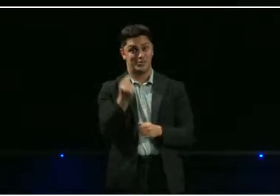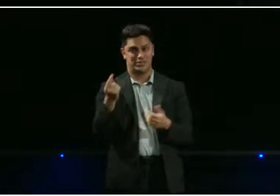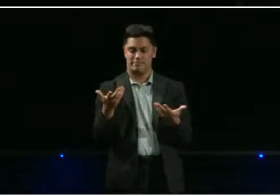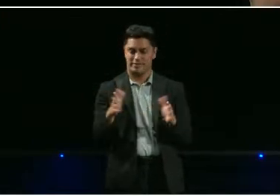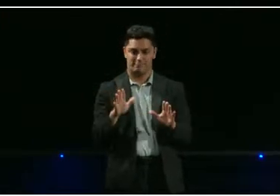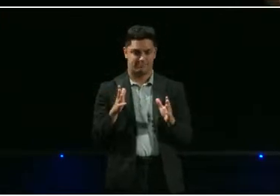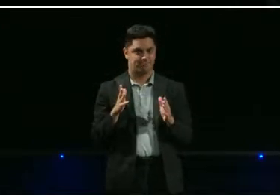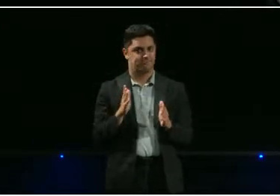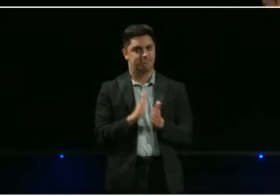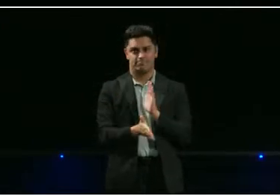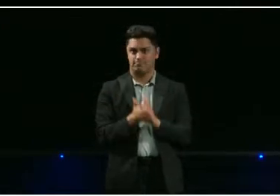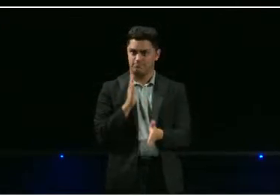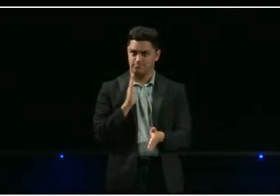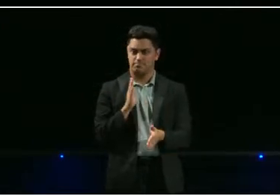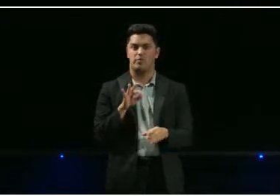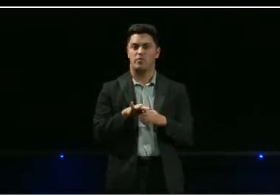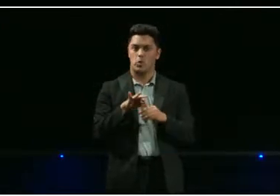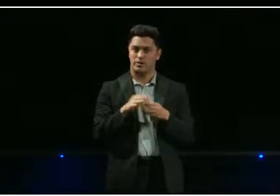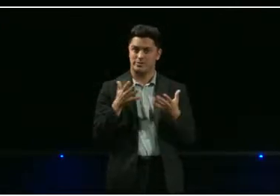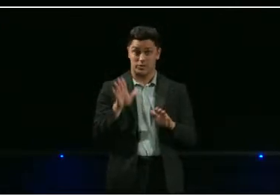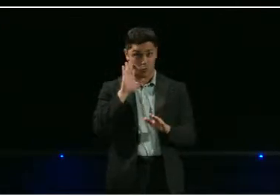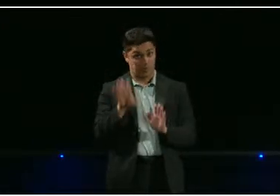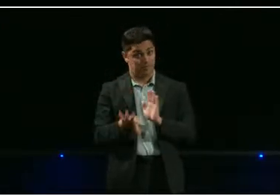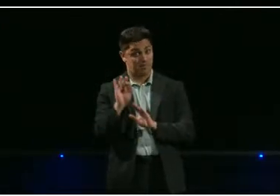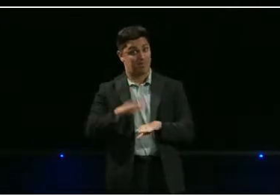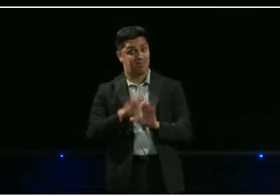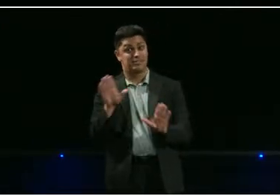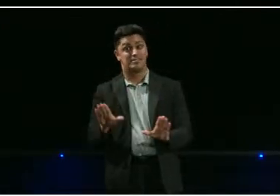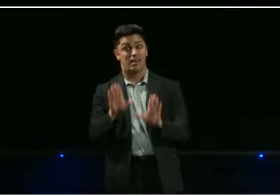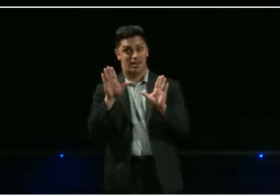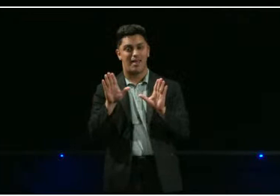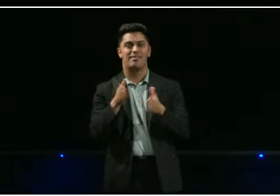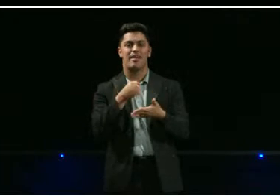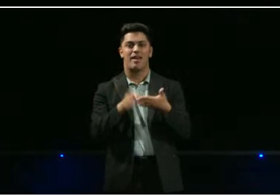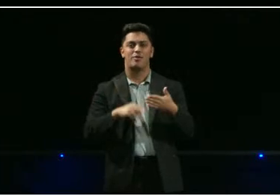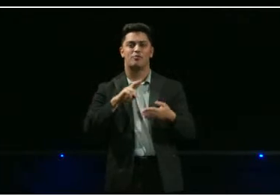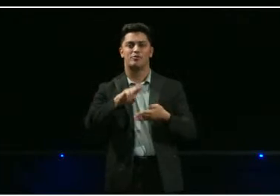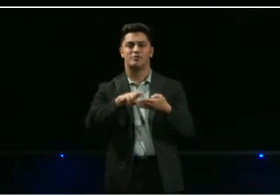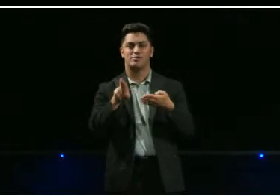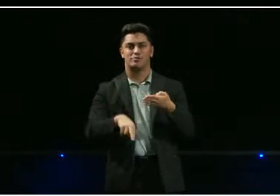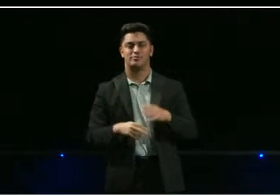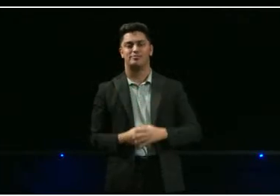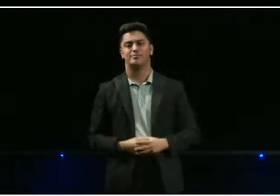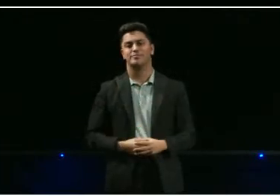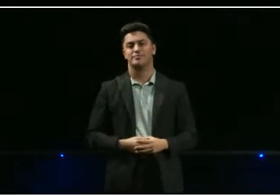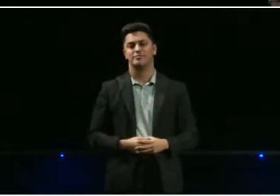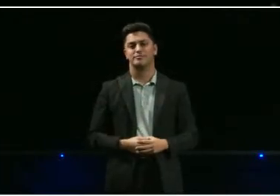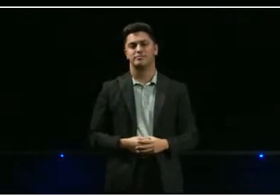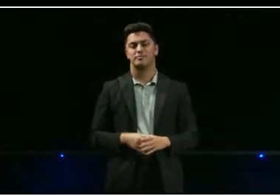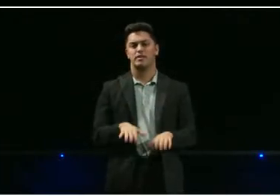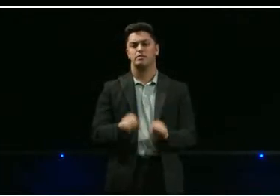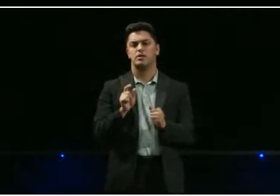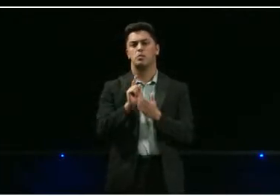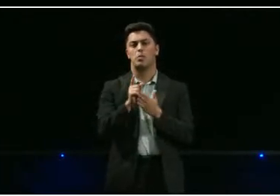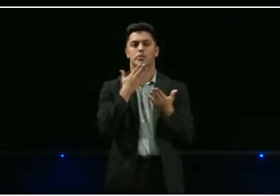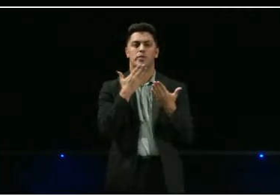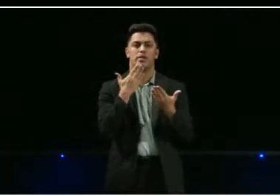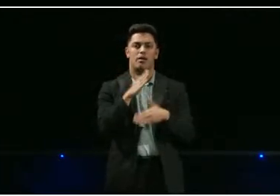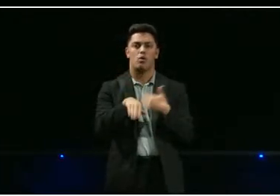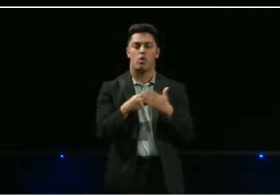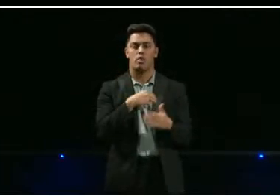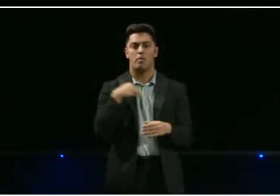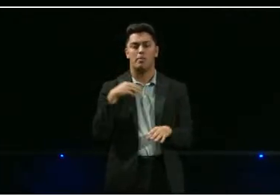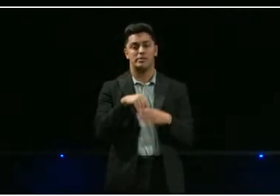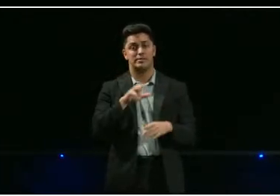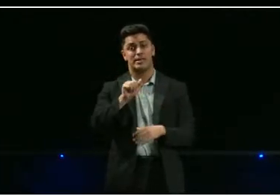done, voting is over. We will find out on Sunday what the end result will be. I want to take a moment to really thank all the members of the